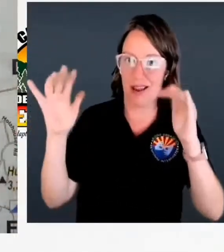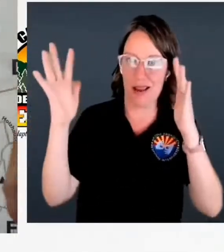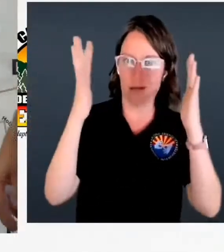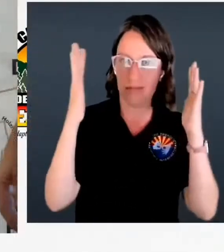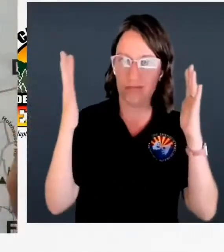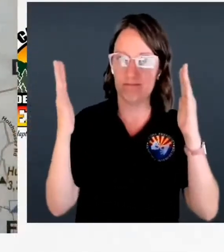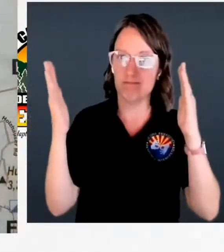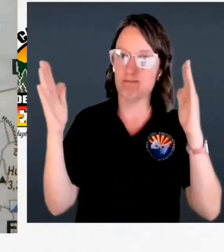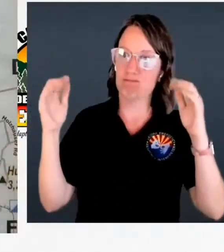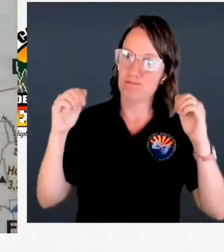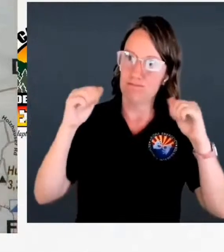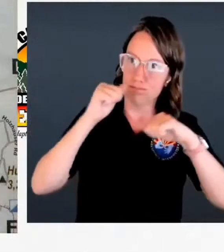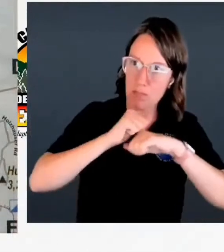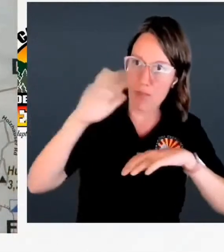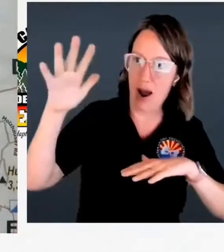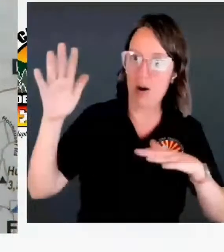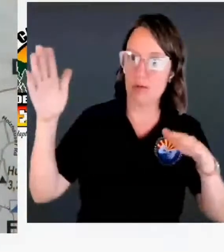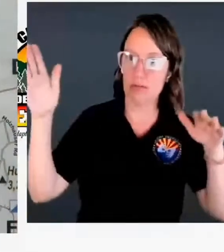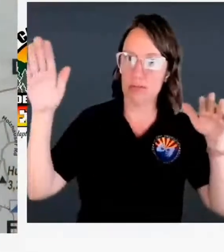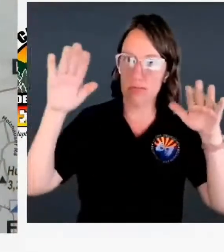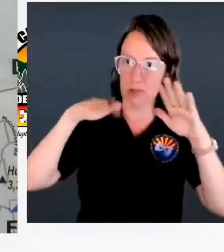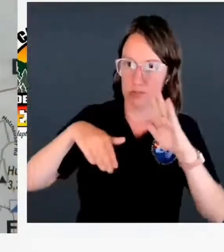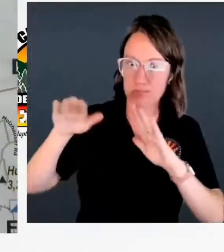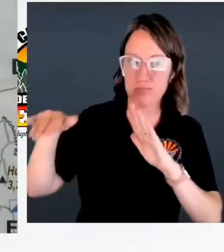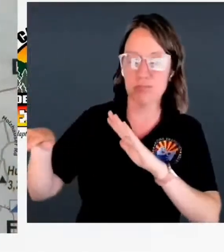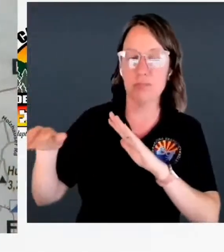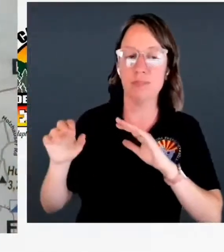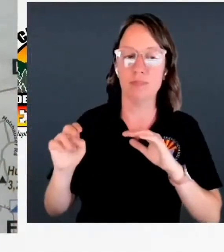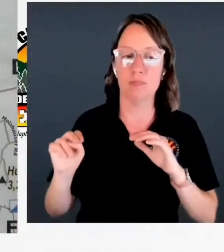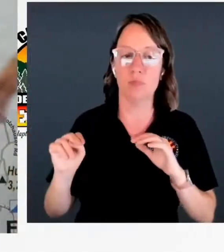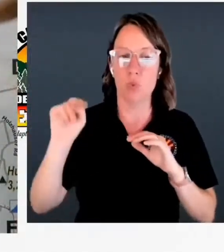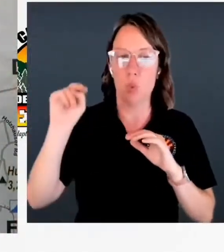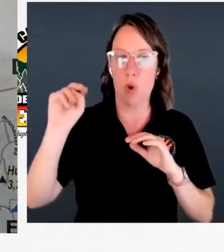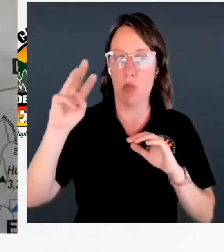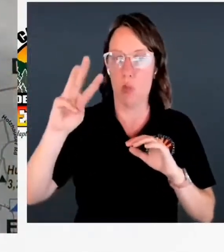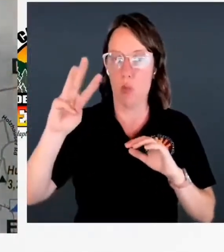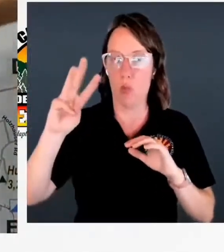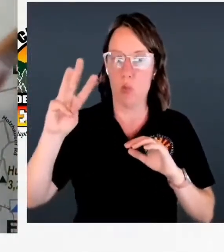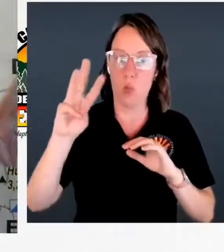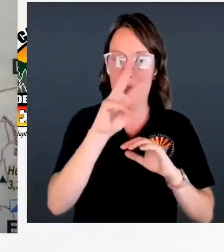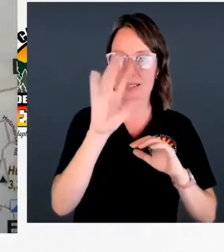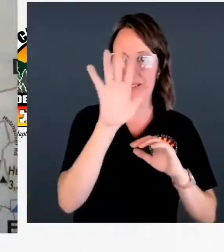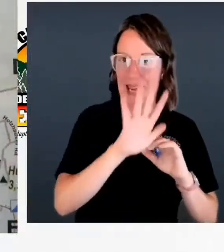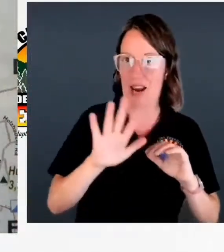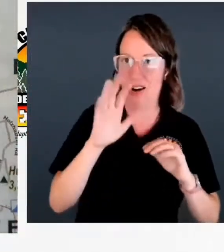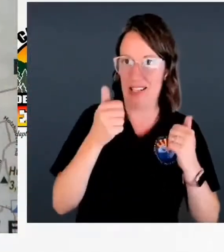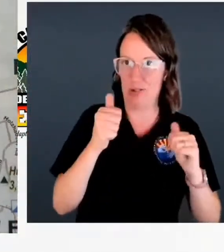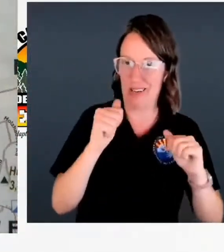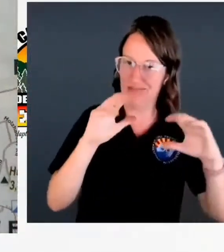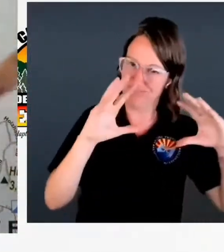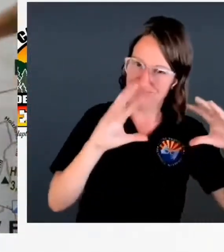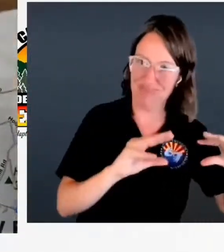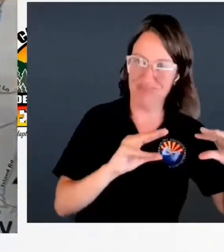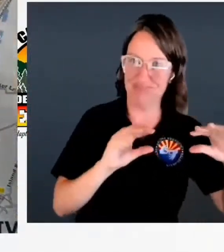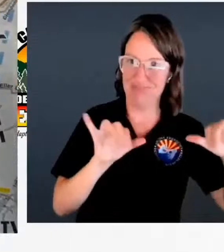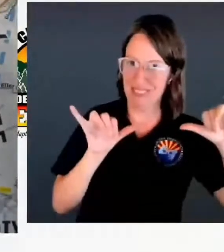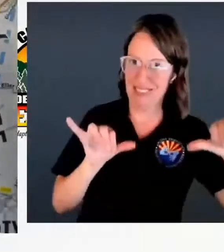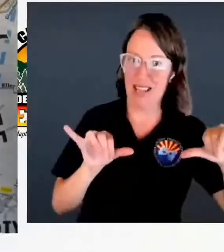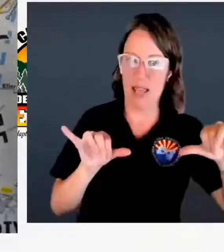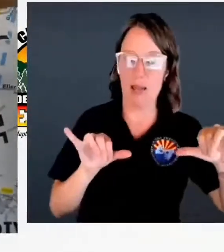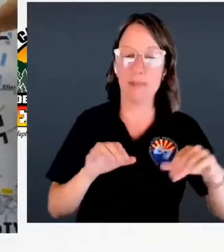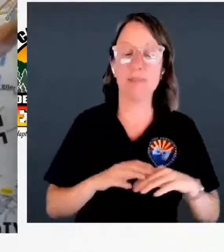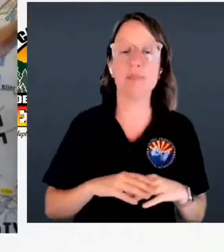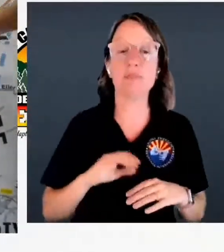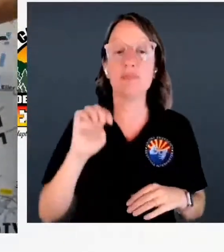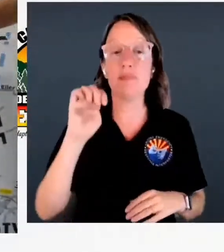full suppression strategy over the north and west end of the fire. Moving over toward the east, we have our containment lines